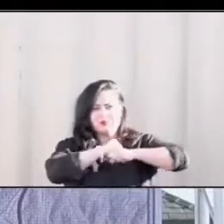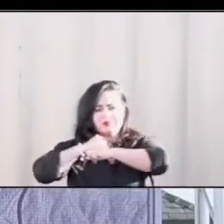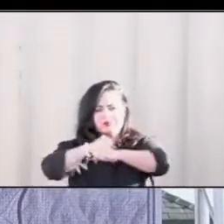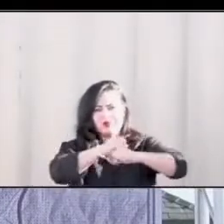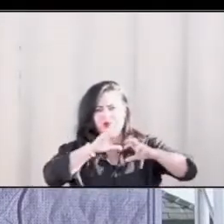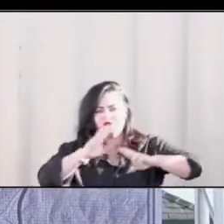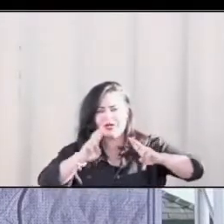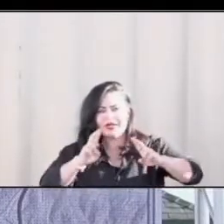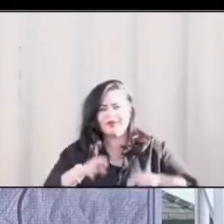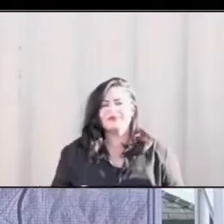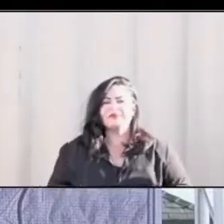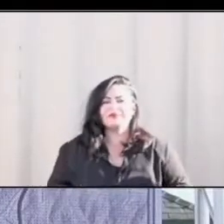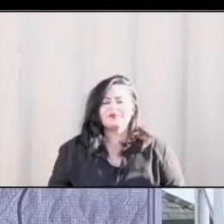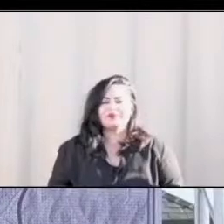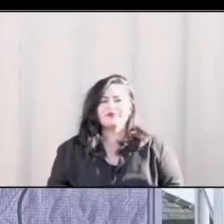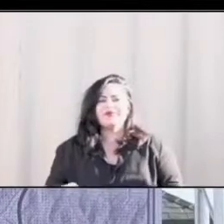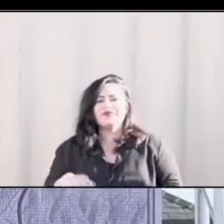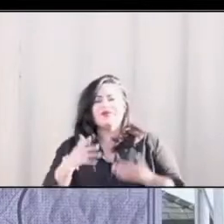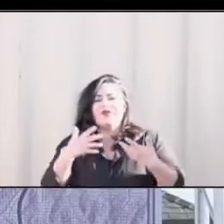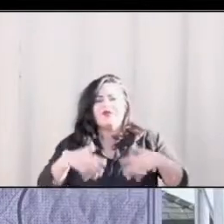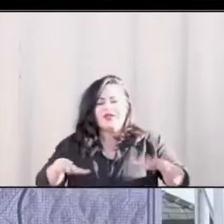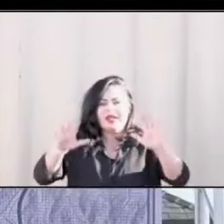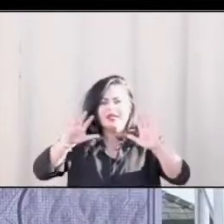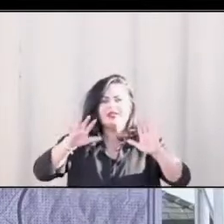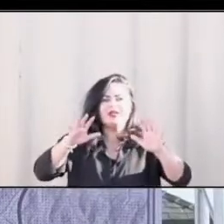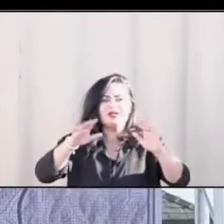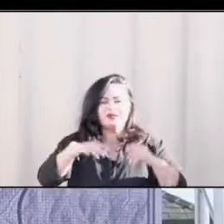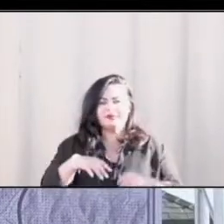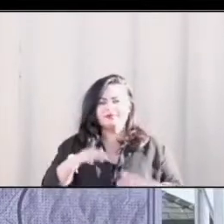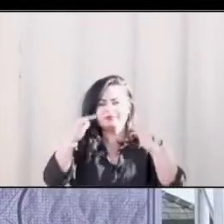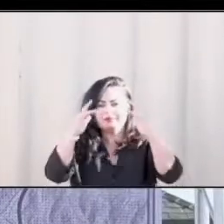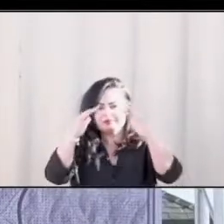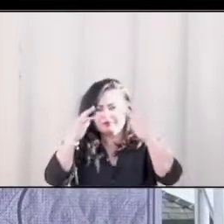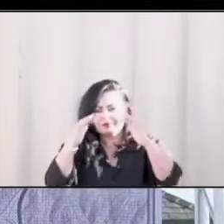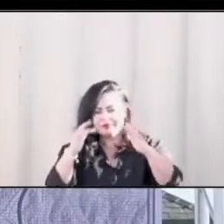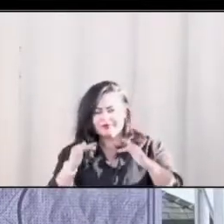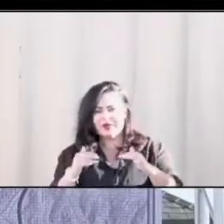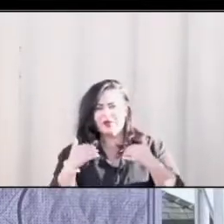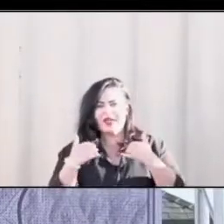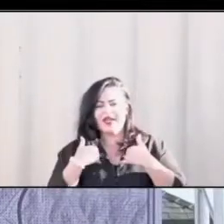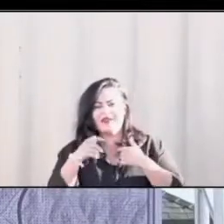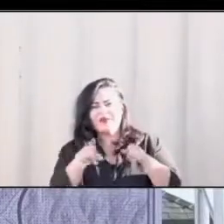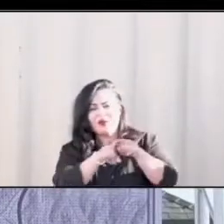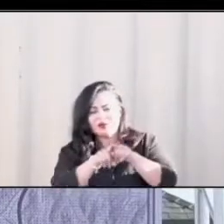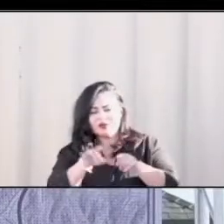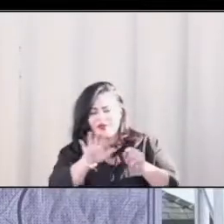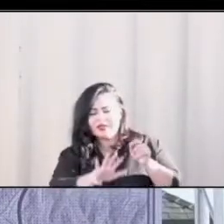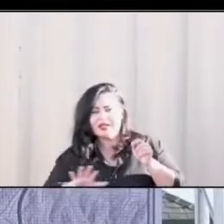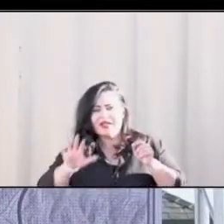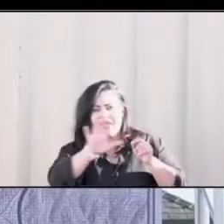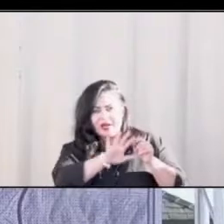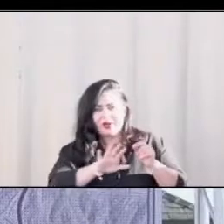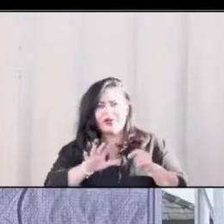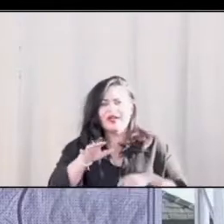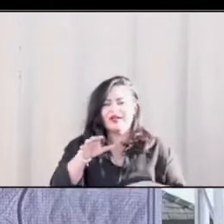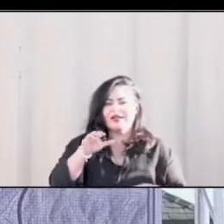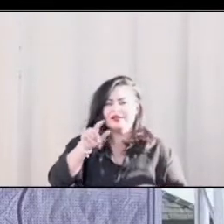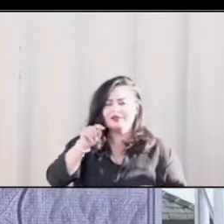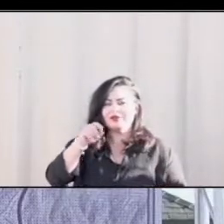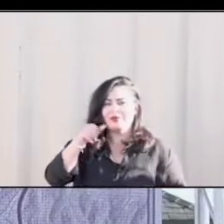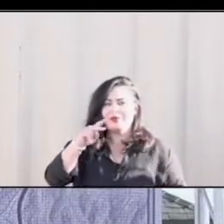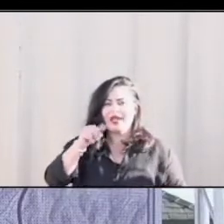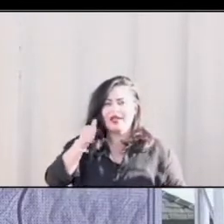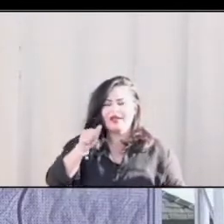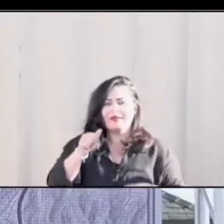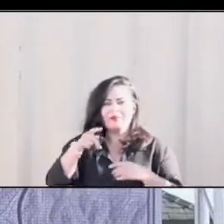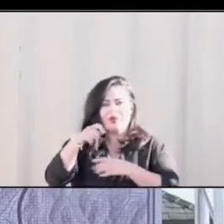Crews continue to push all the way up. We're finished with all the hand line and uniform right here, which we're calling, but it's in the area by Topanga Parks and